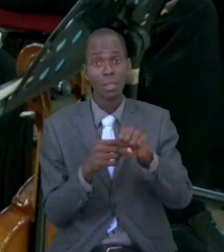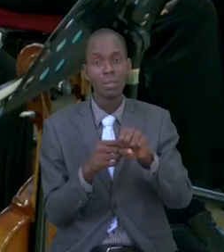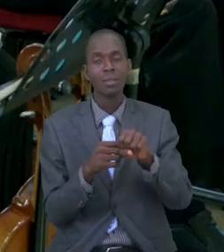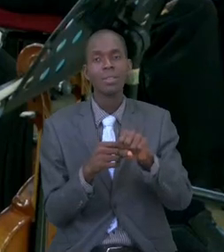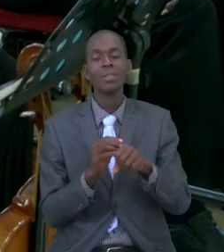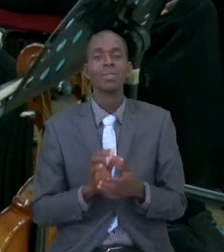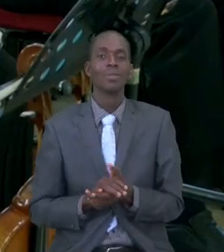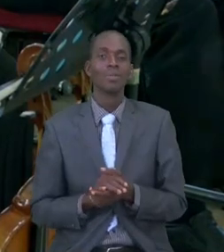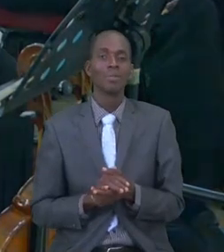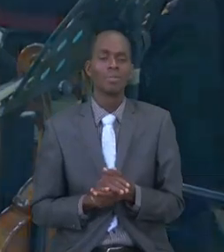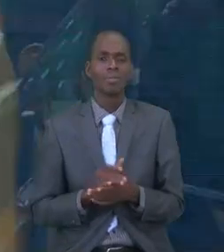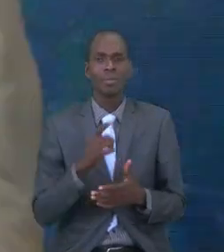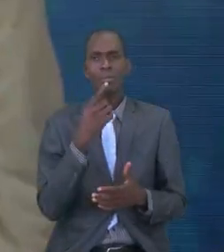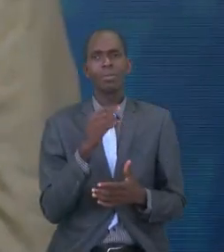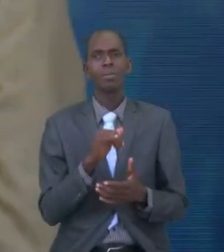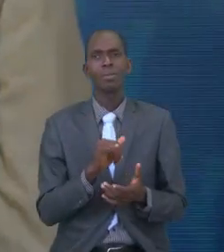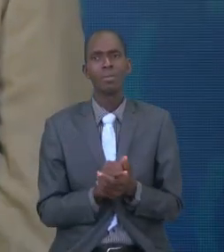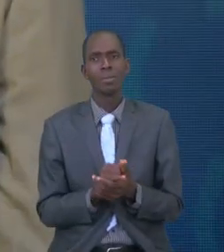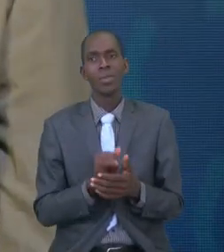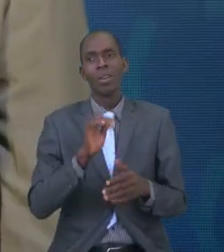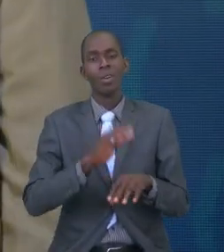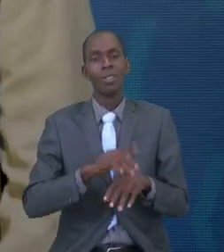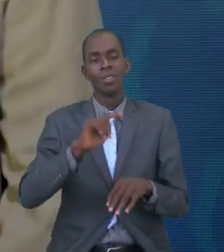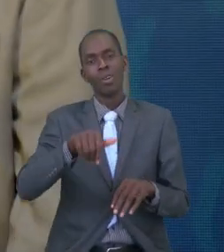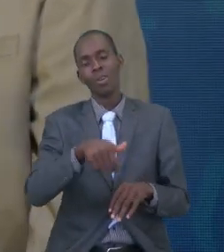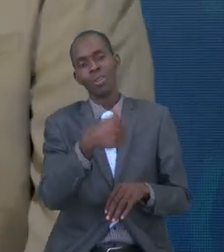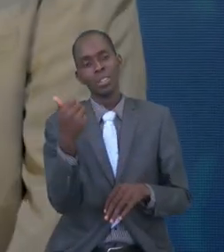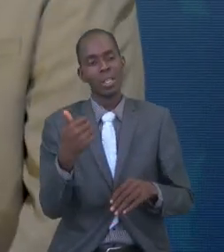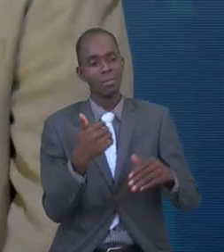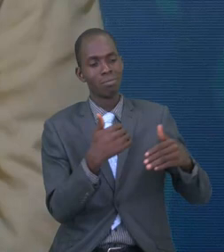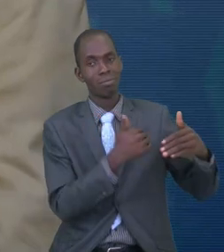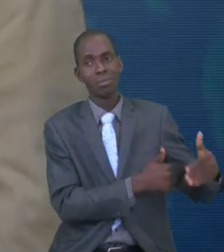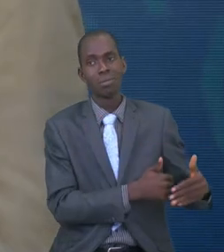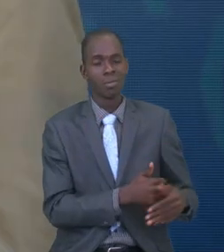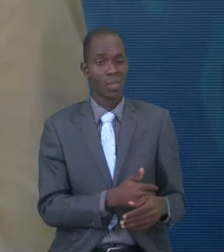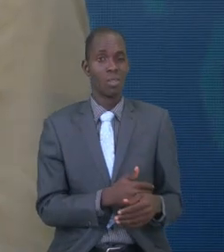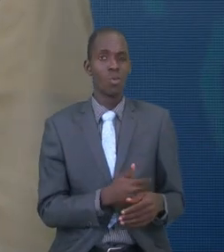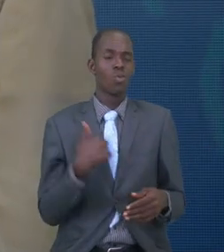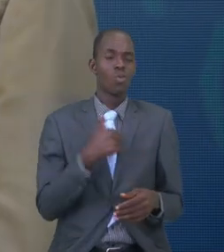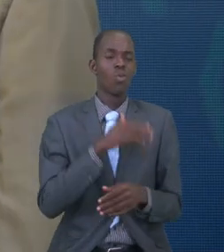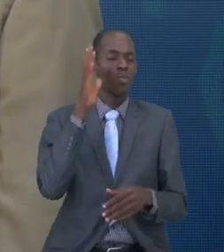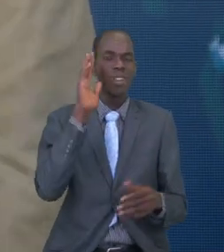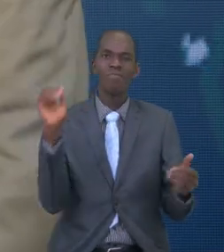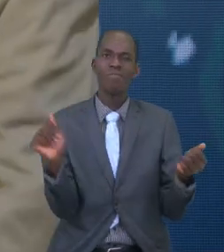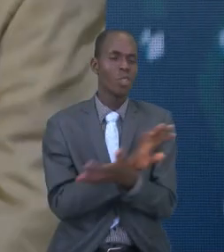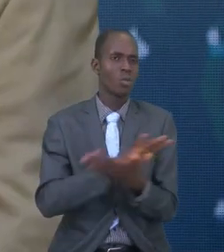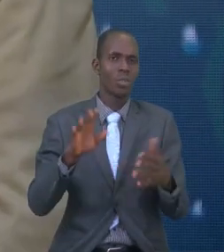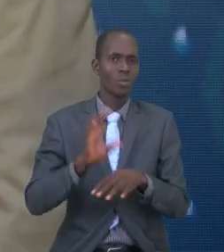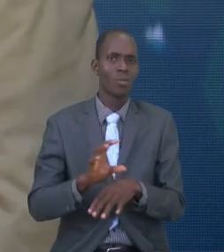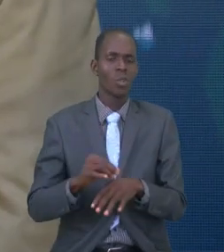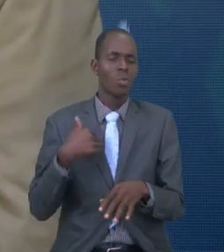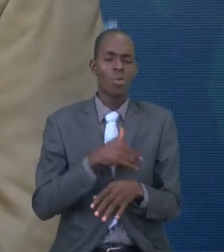You know, they said on the other side of the fence, they said they'll finish the church. They killed